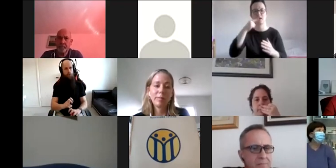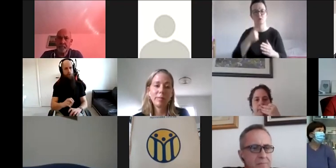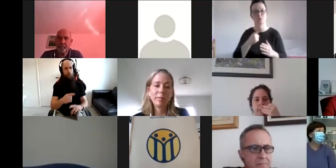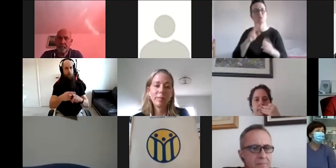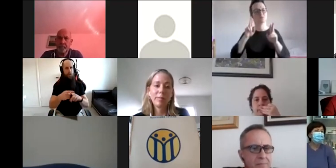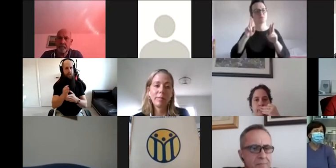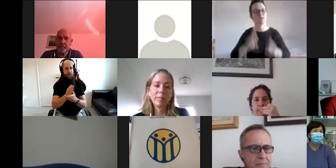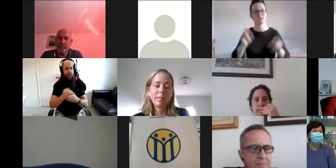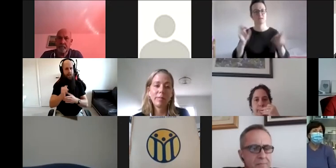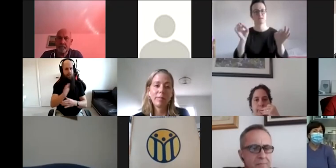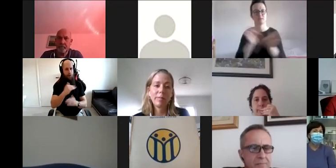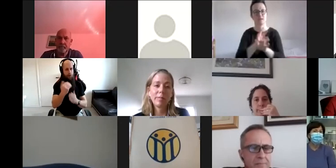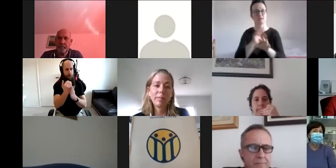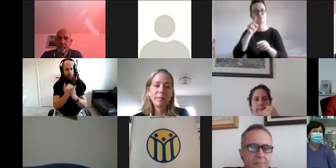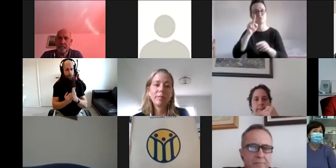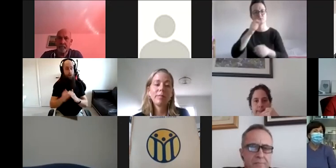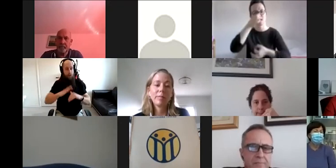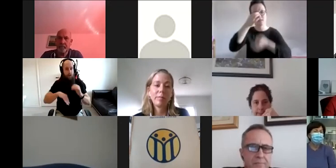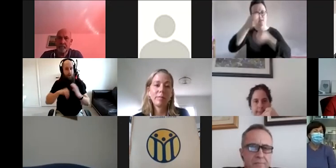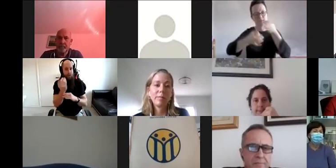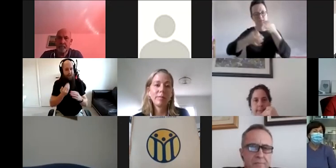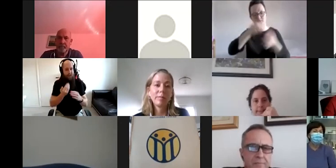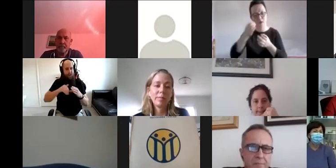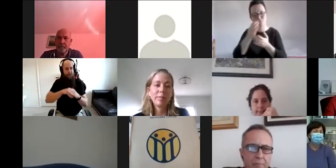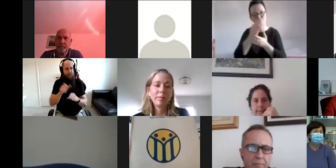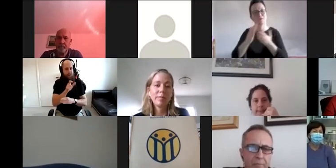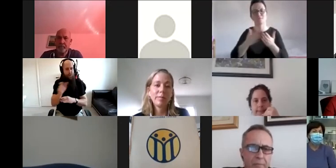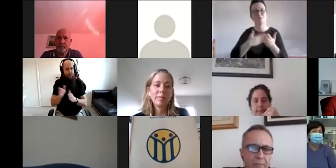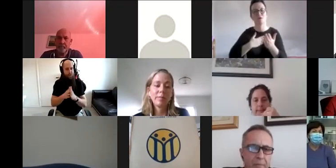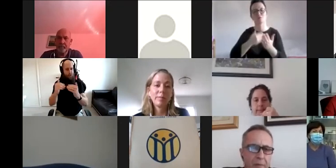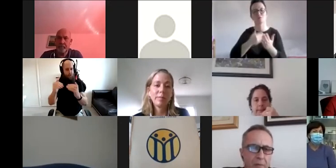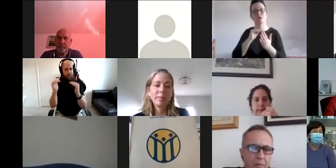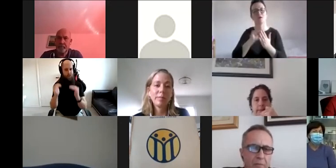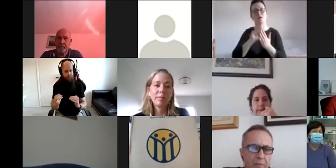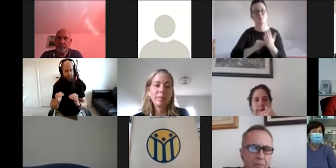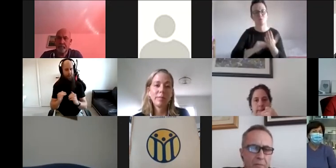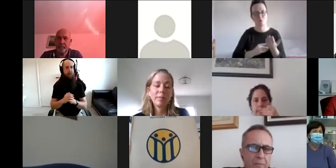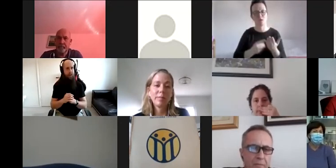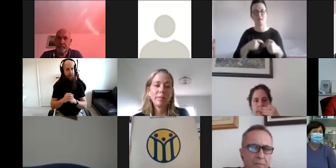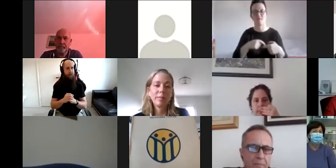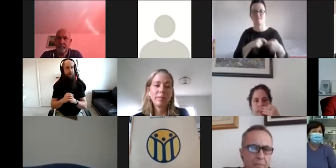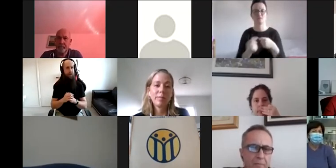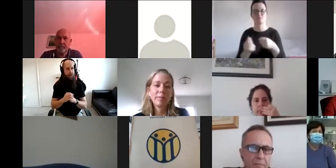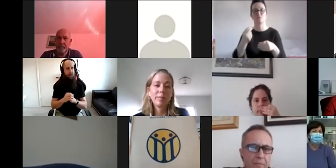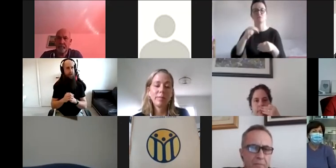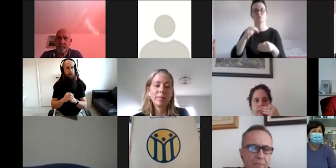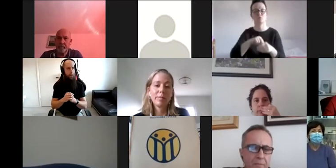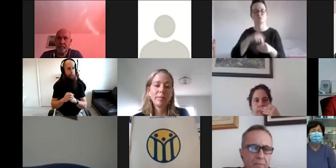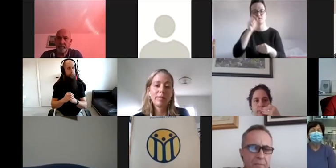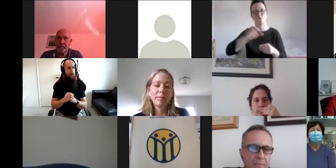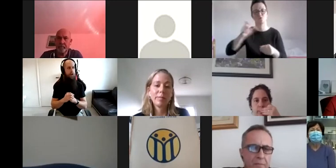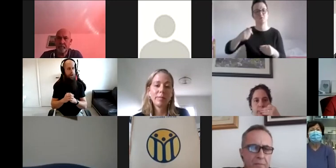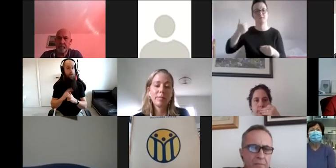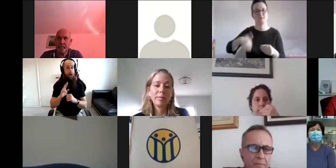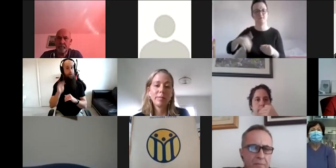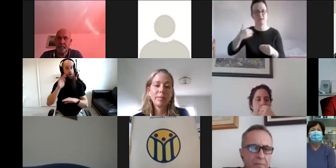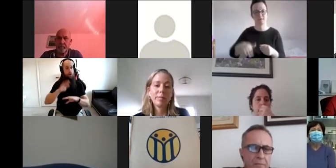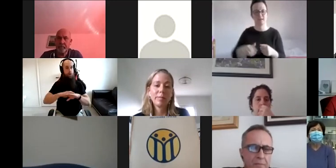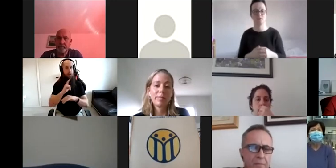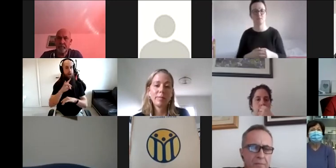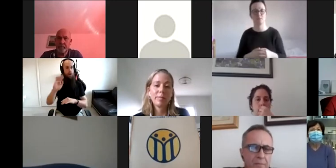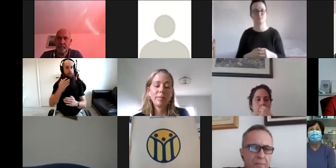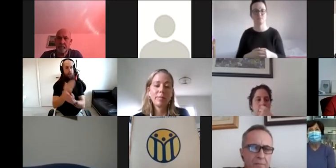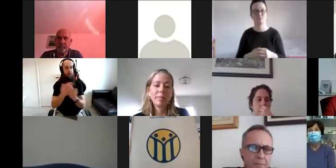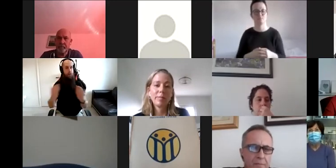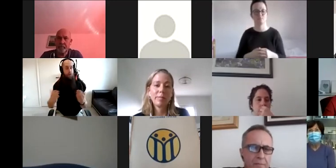that focused on including persons with disabilities. And, you know, certainly listening to Leila's presentation to this